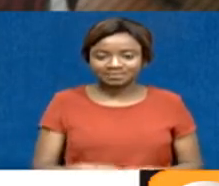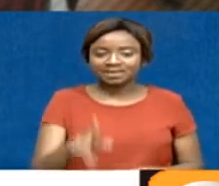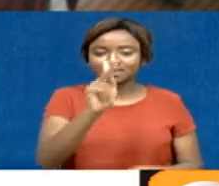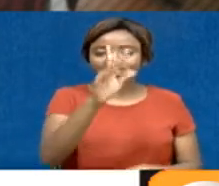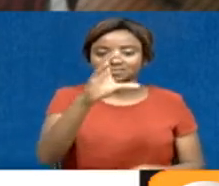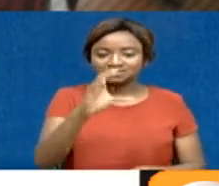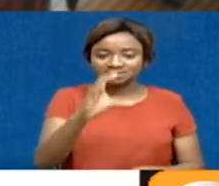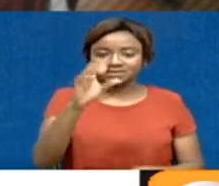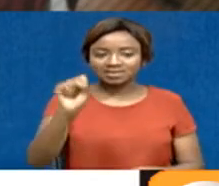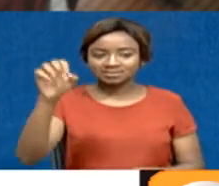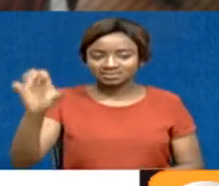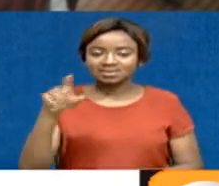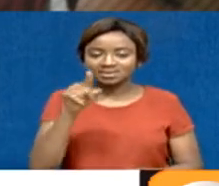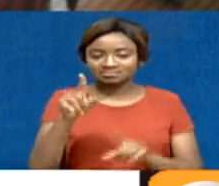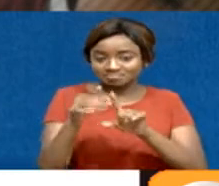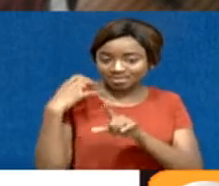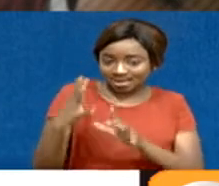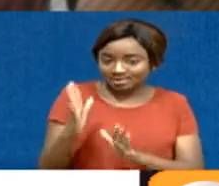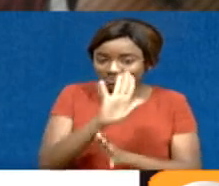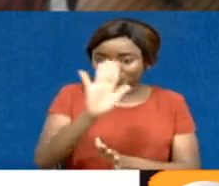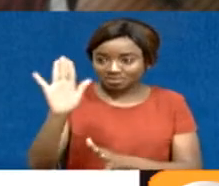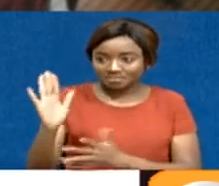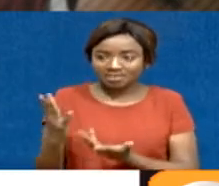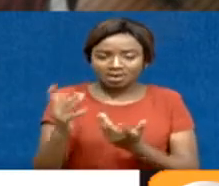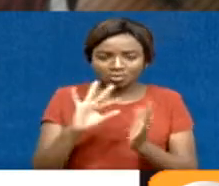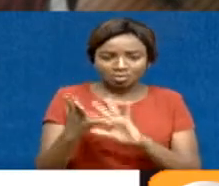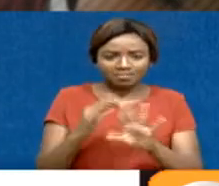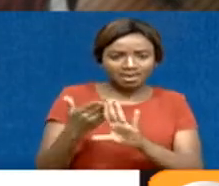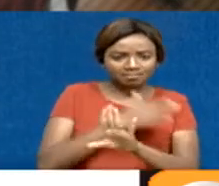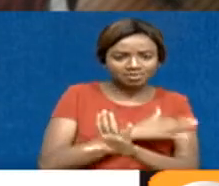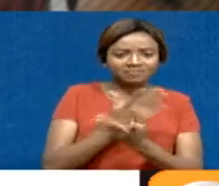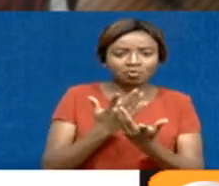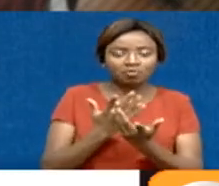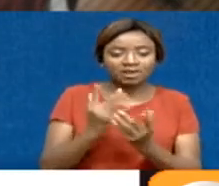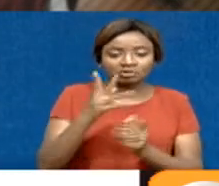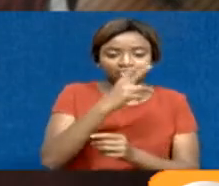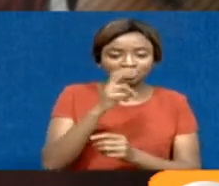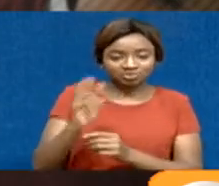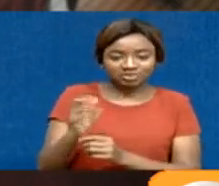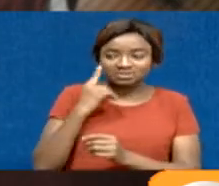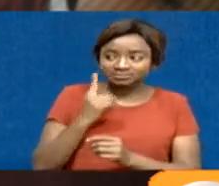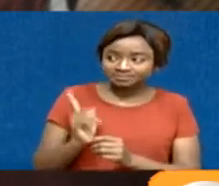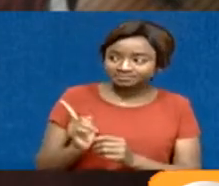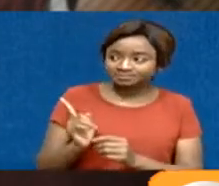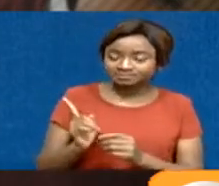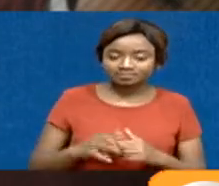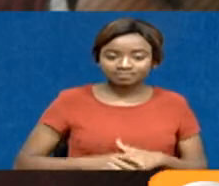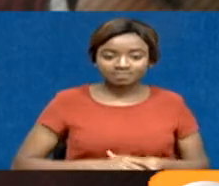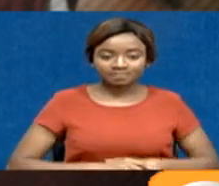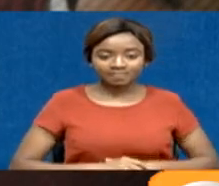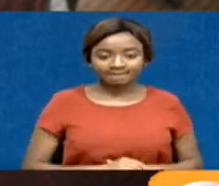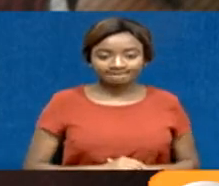10,413 centers in 2021. This is compared to over 752,000 candidates in